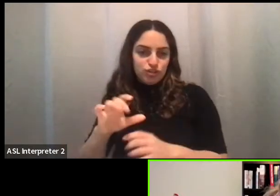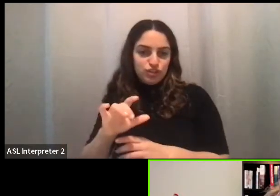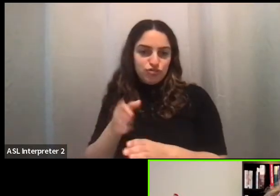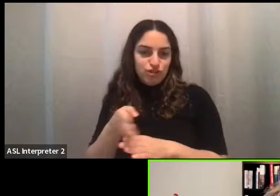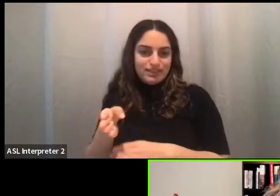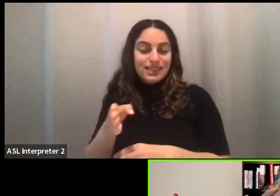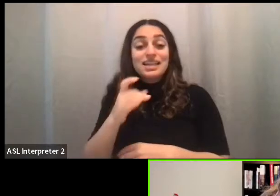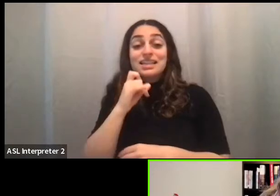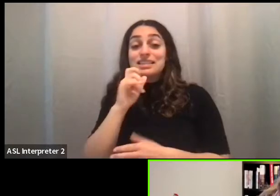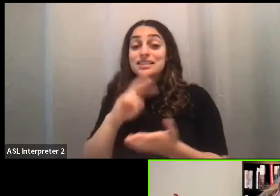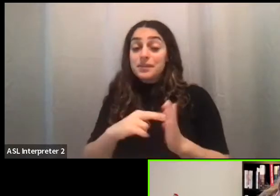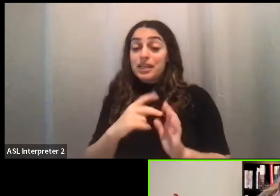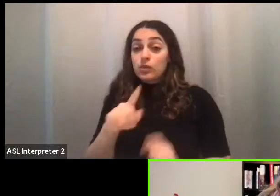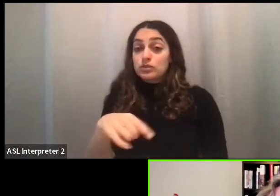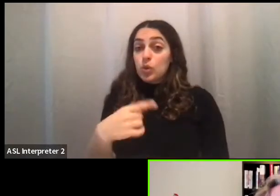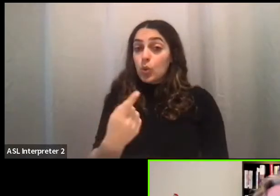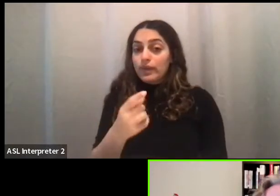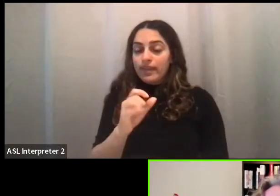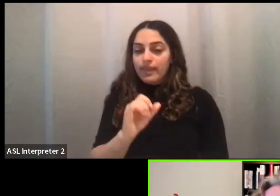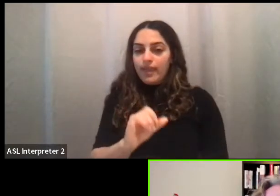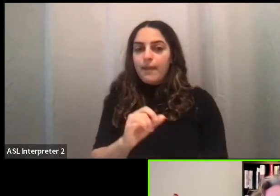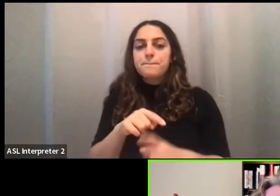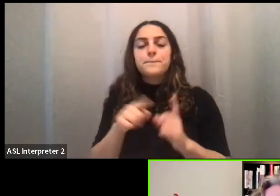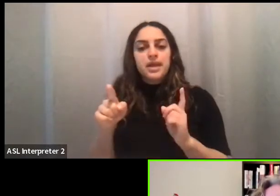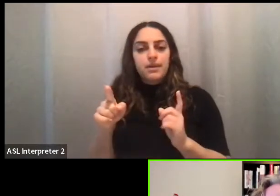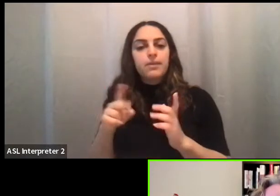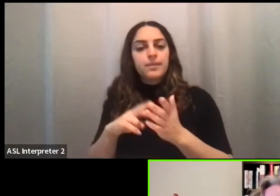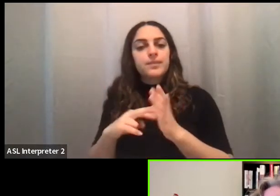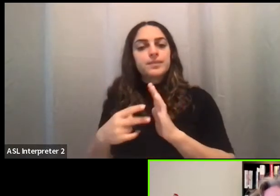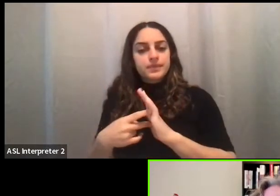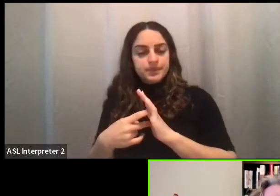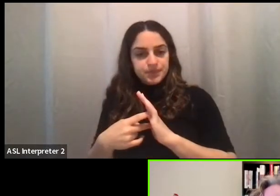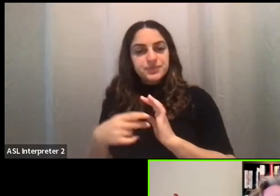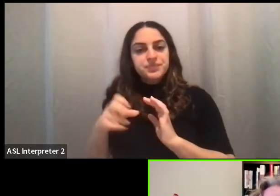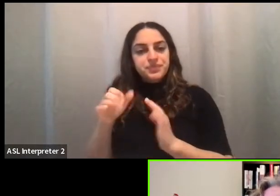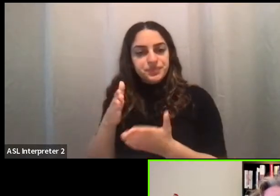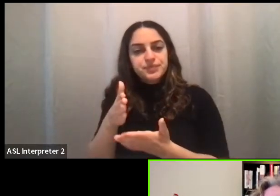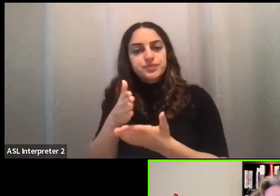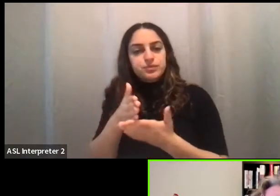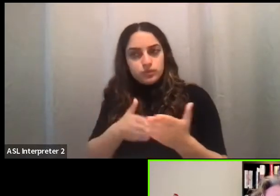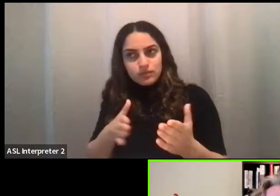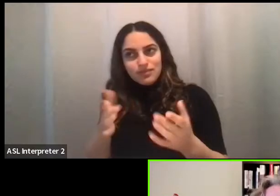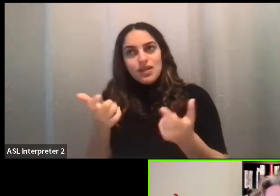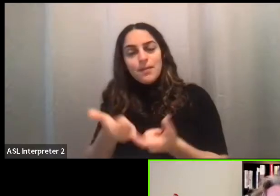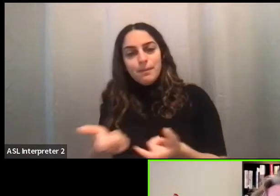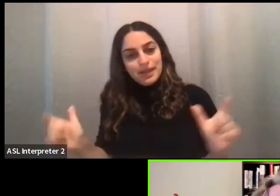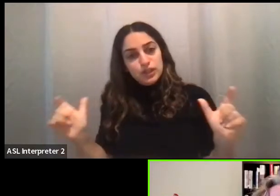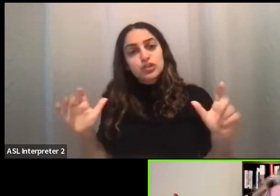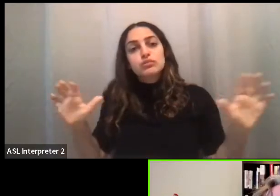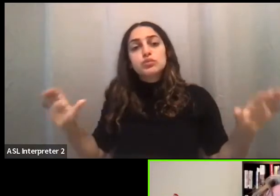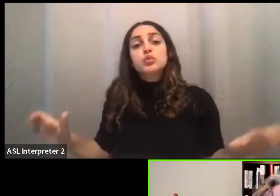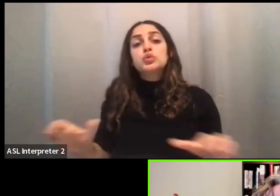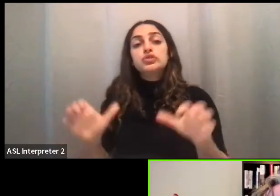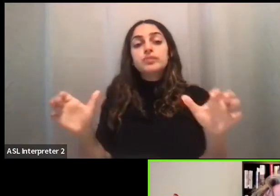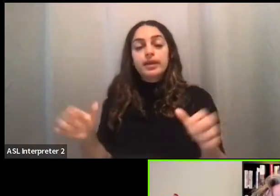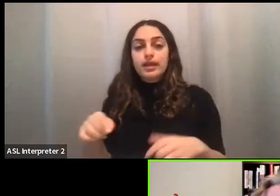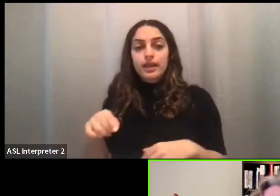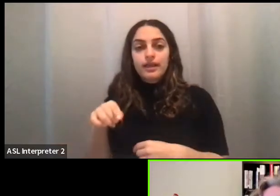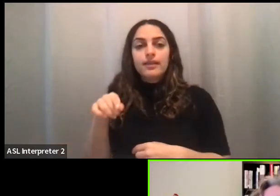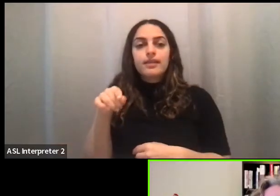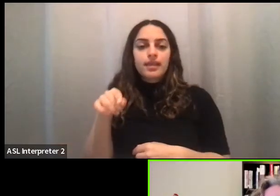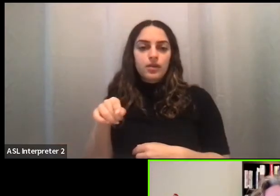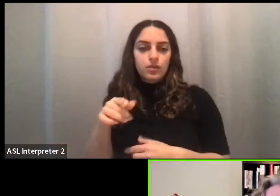exclusively that by any stretch but it did mean that this was part of this bigger movement and they were a kind of